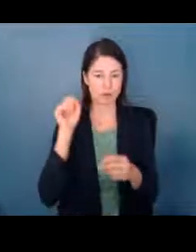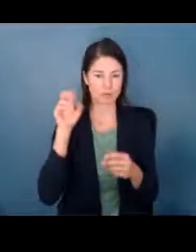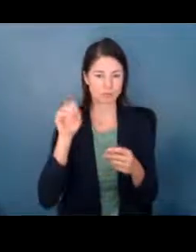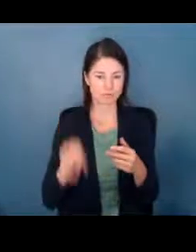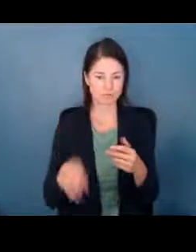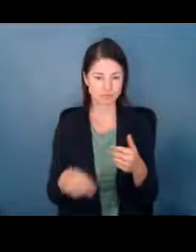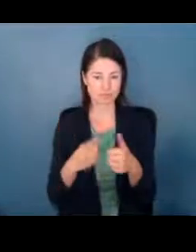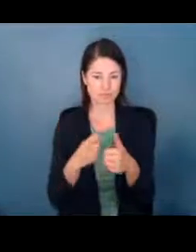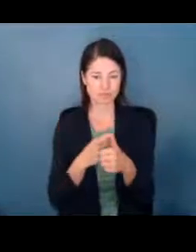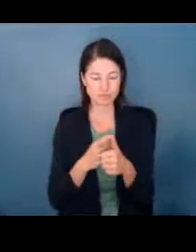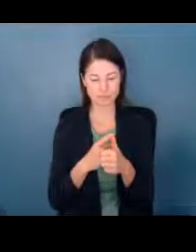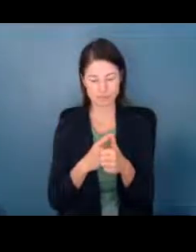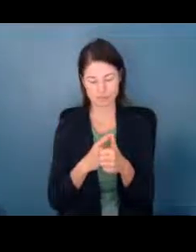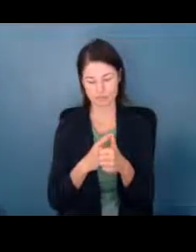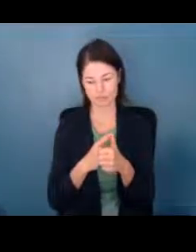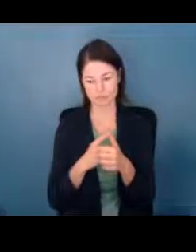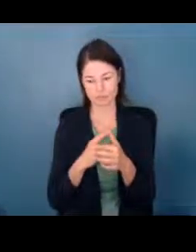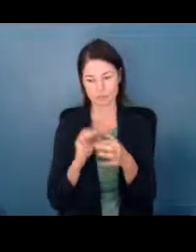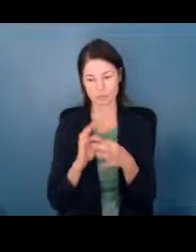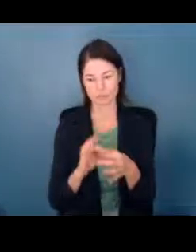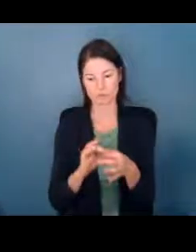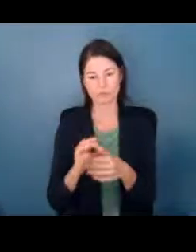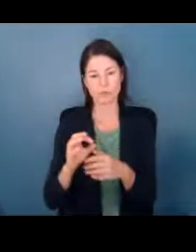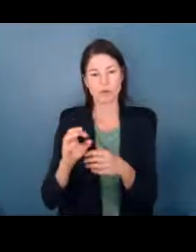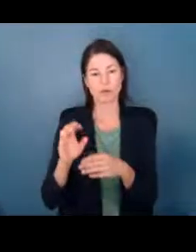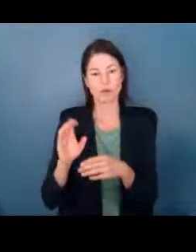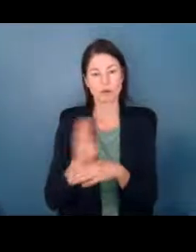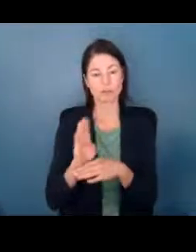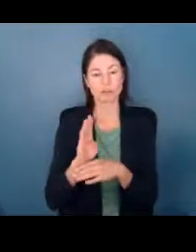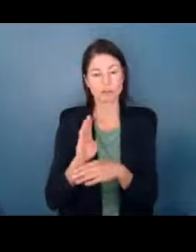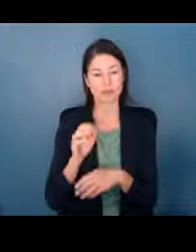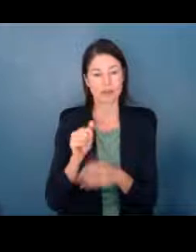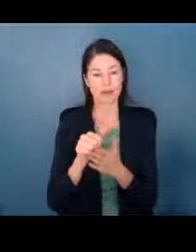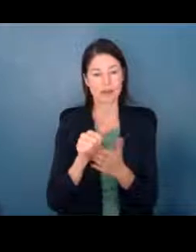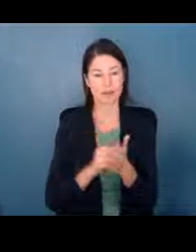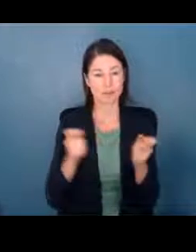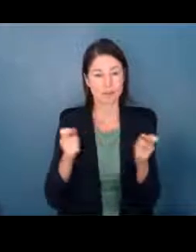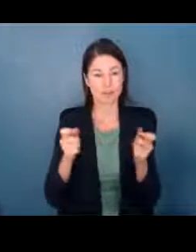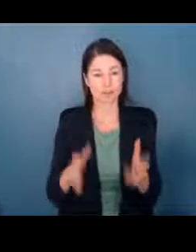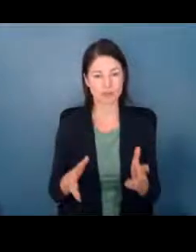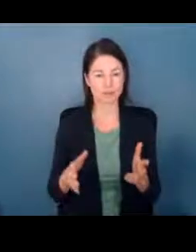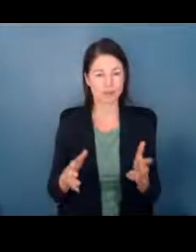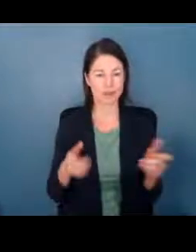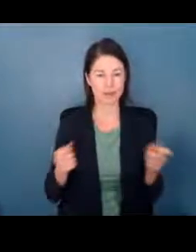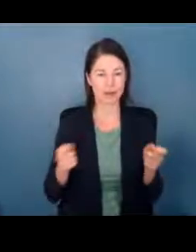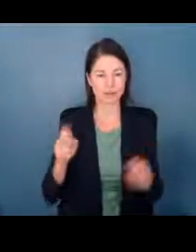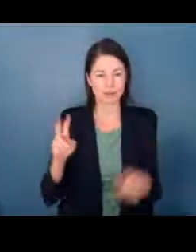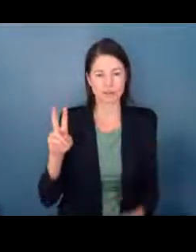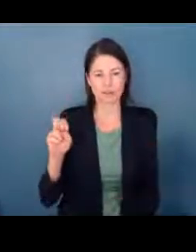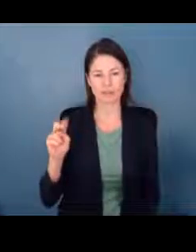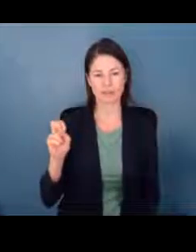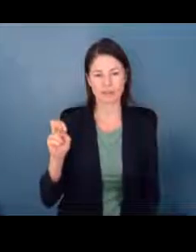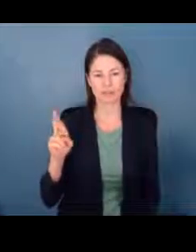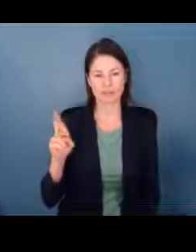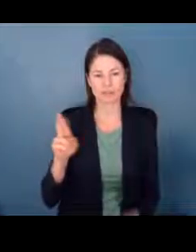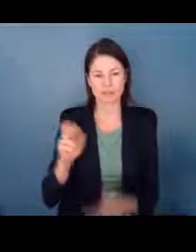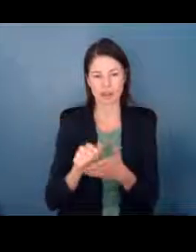first set is related to commercial account managers who are like the vendors that manage accounts. And our recommendations are